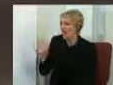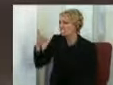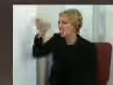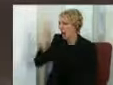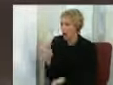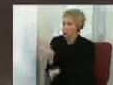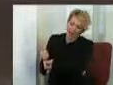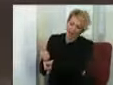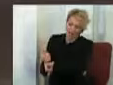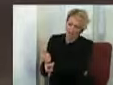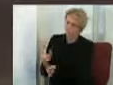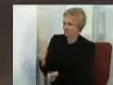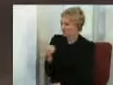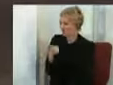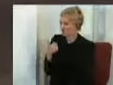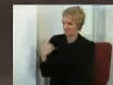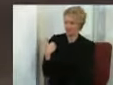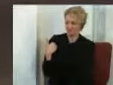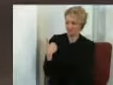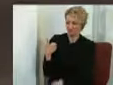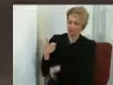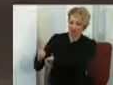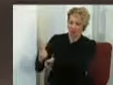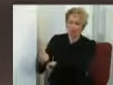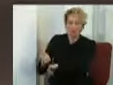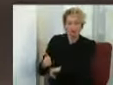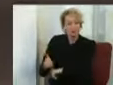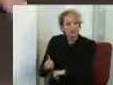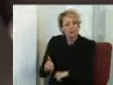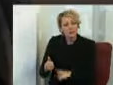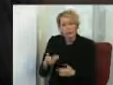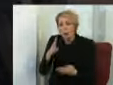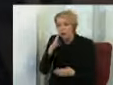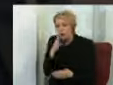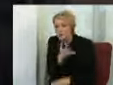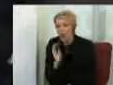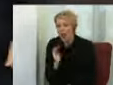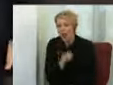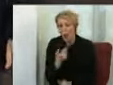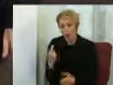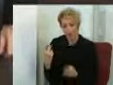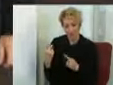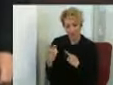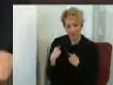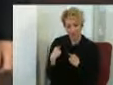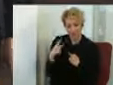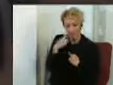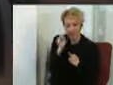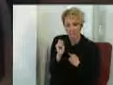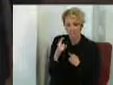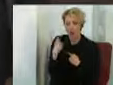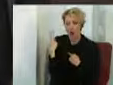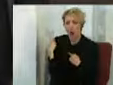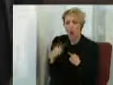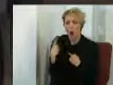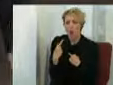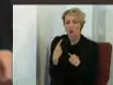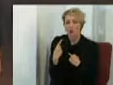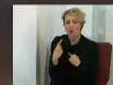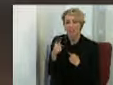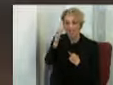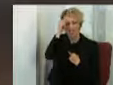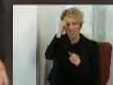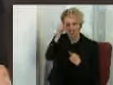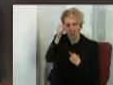fault. And we abdicate responsibility for what happens in our world over and over again because we're constantly believing in this